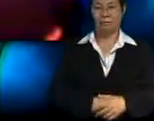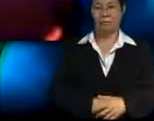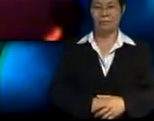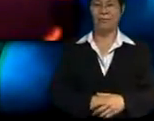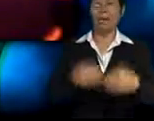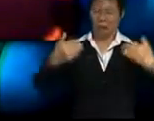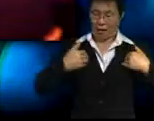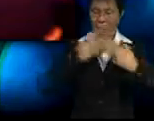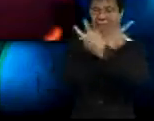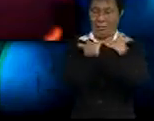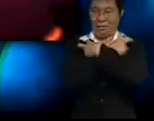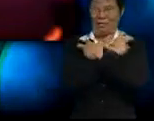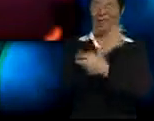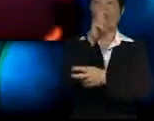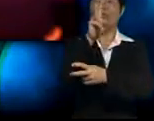Vertebrates.